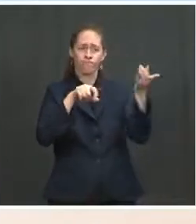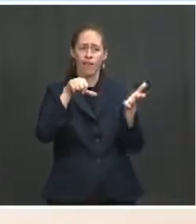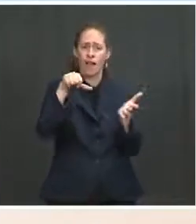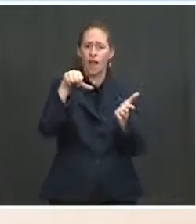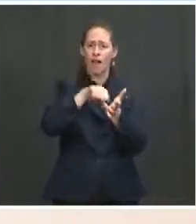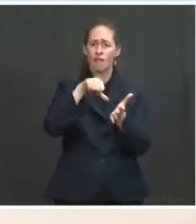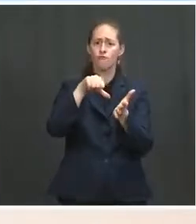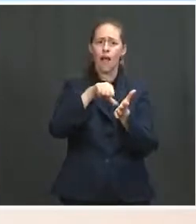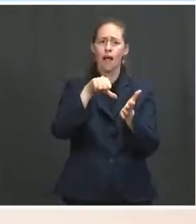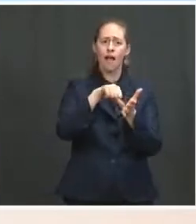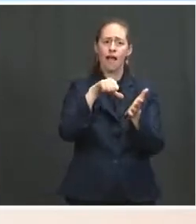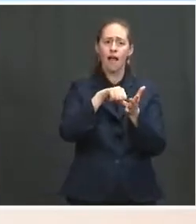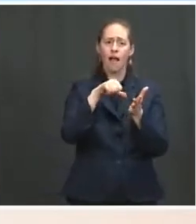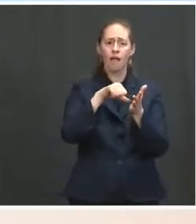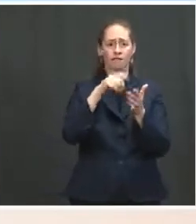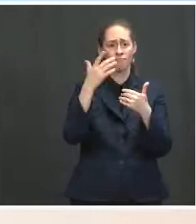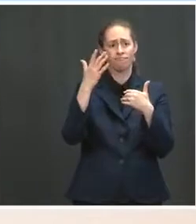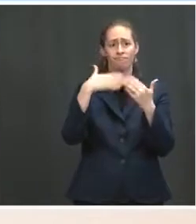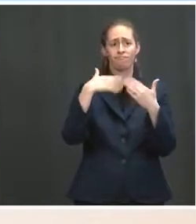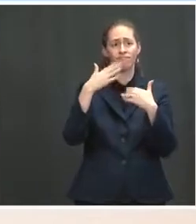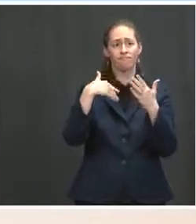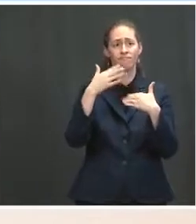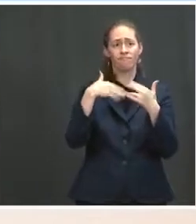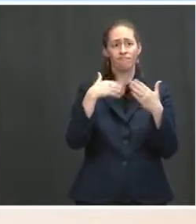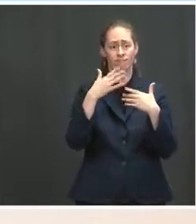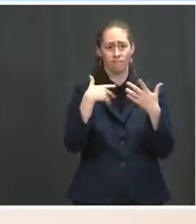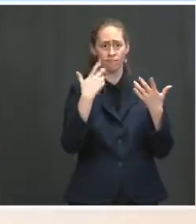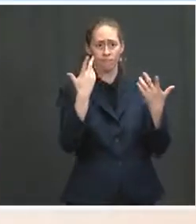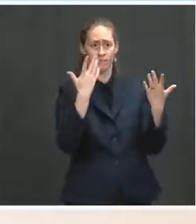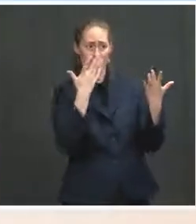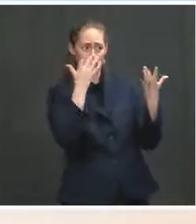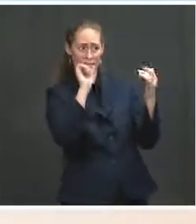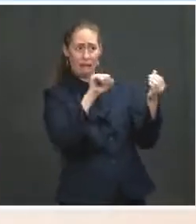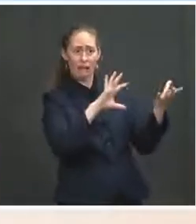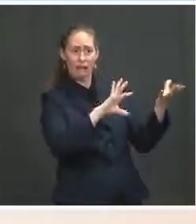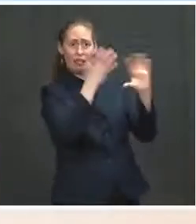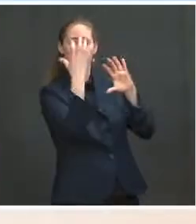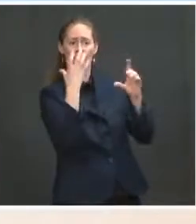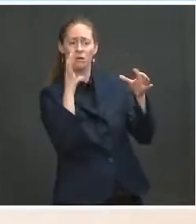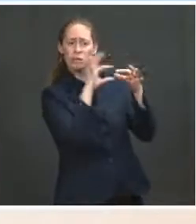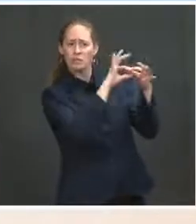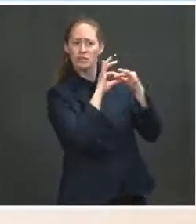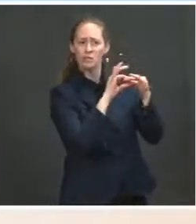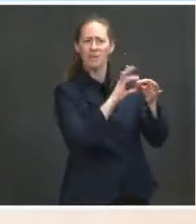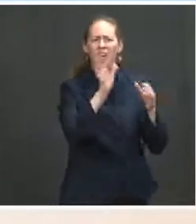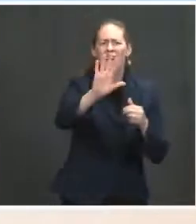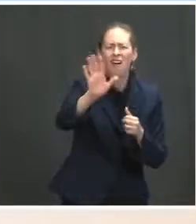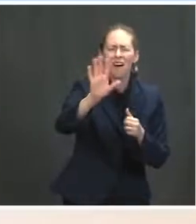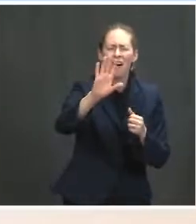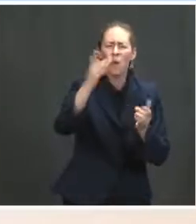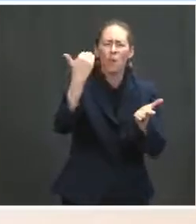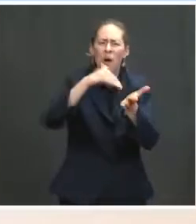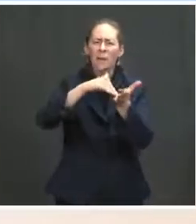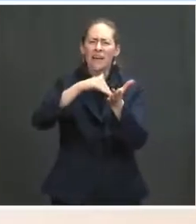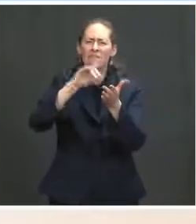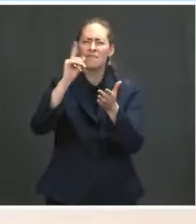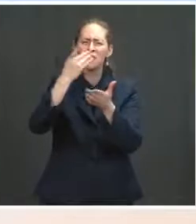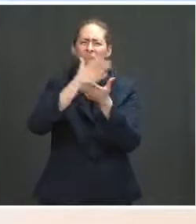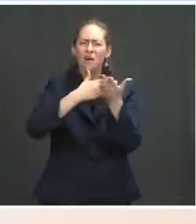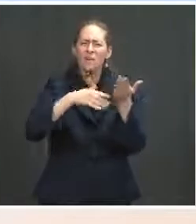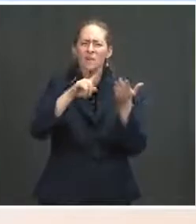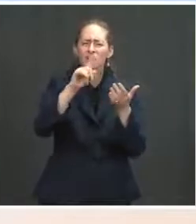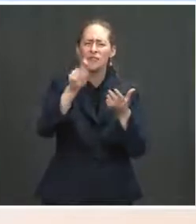Israeli-American relations. Is there any reaction from the White House regarding that? Sorry, the first part of your question was what? It was about.